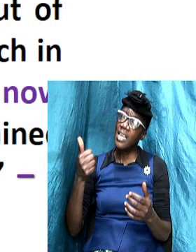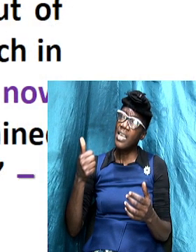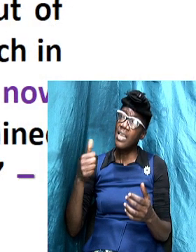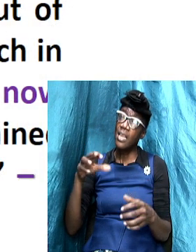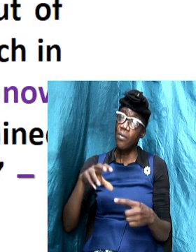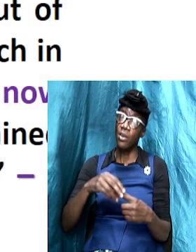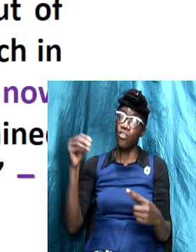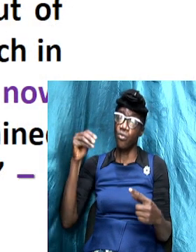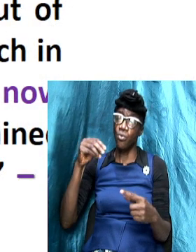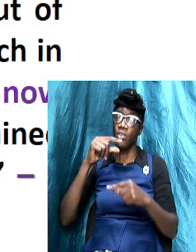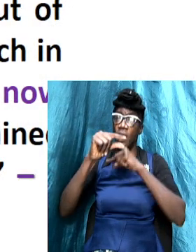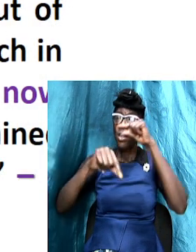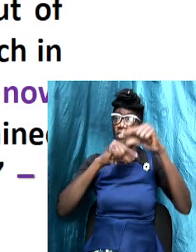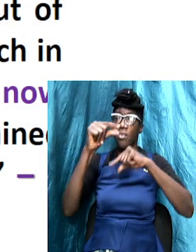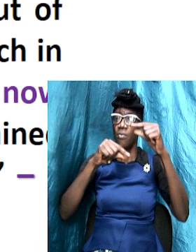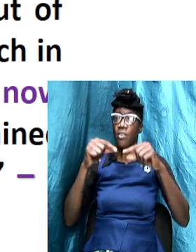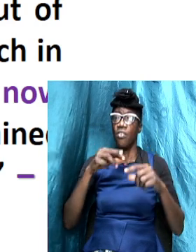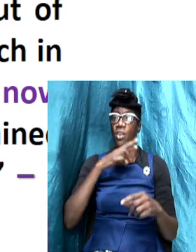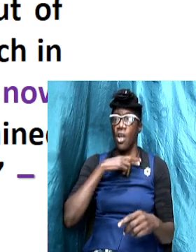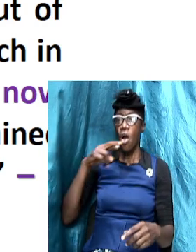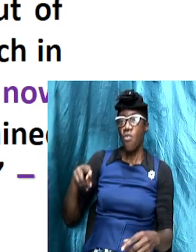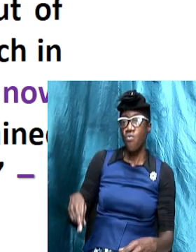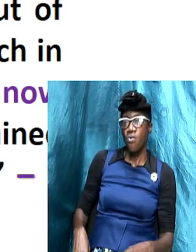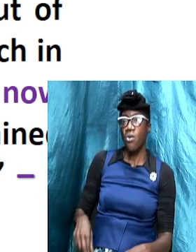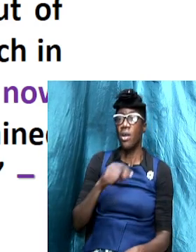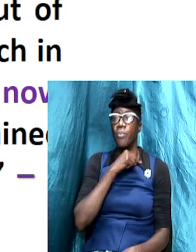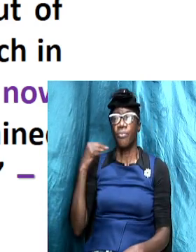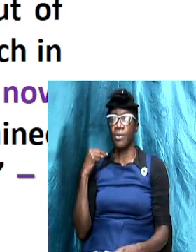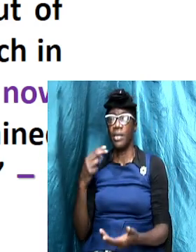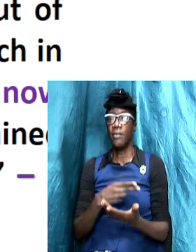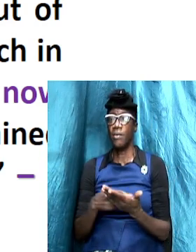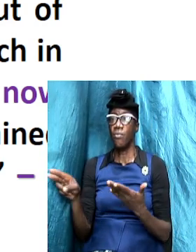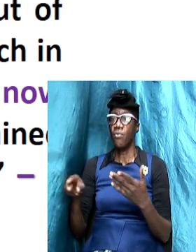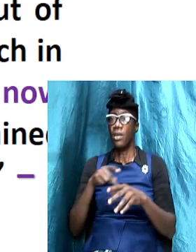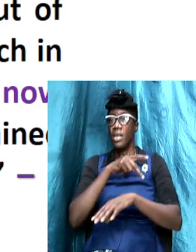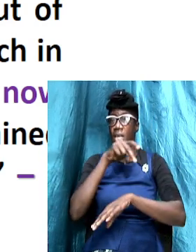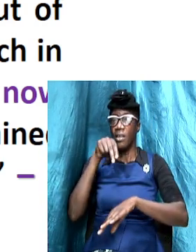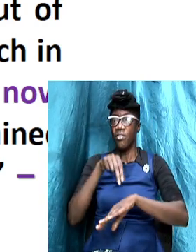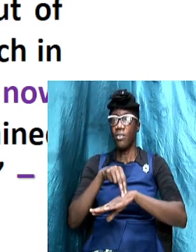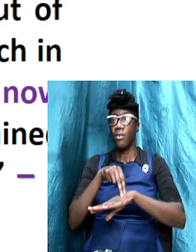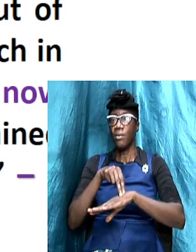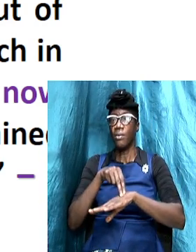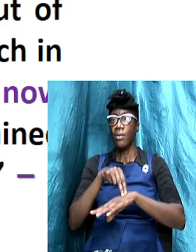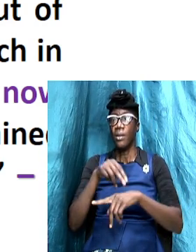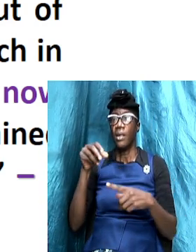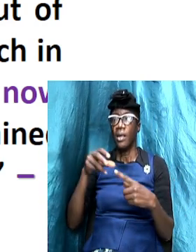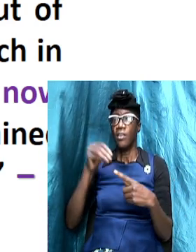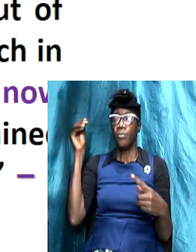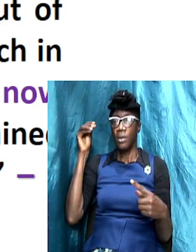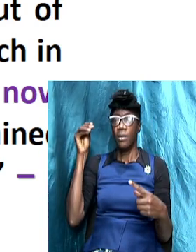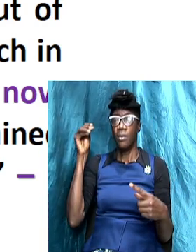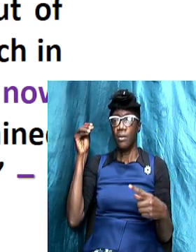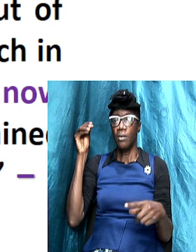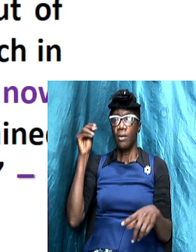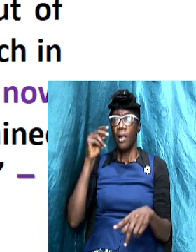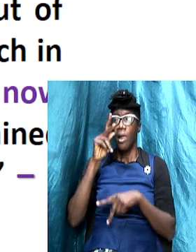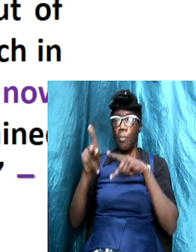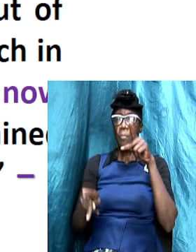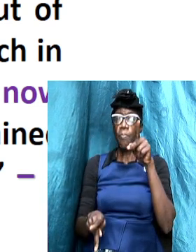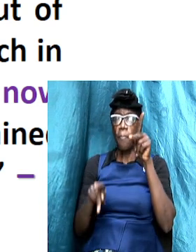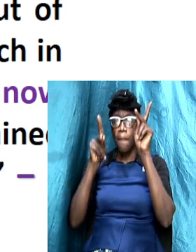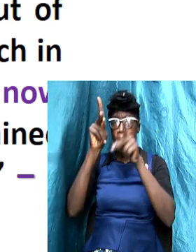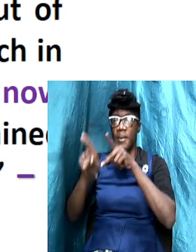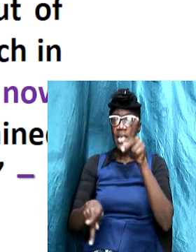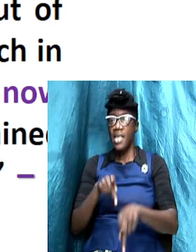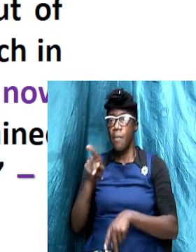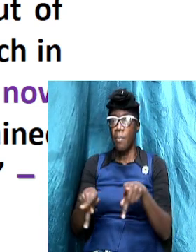a royal priesthood, a holy nation, a peculiar people. You